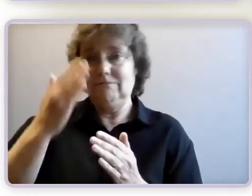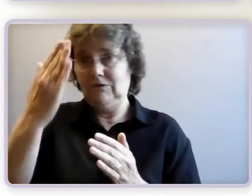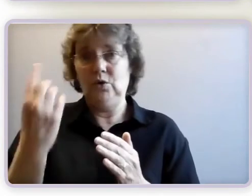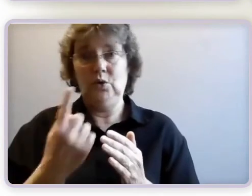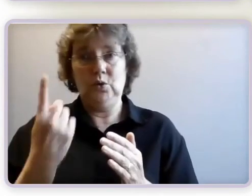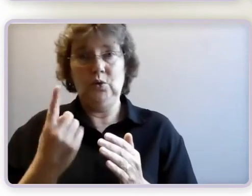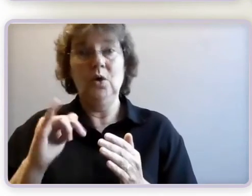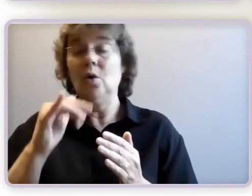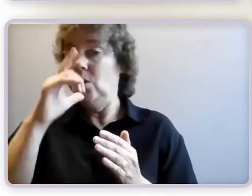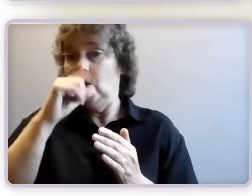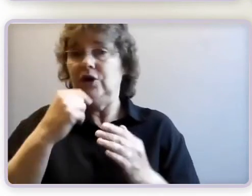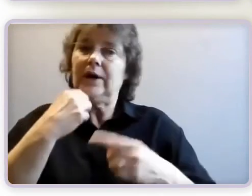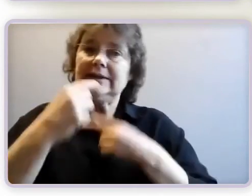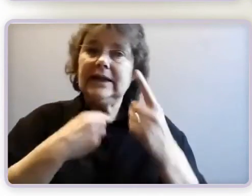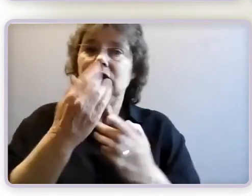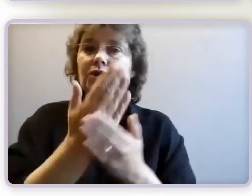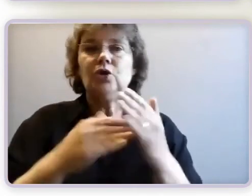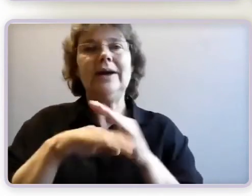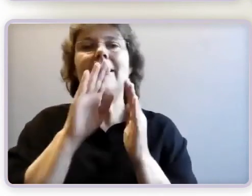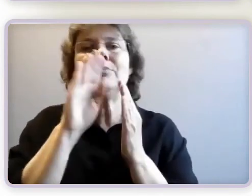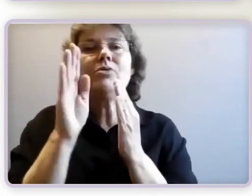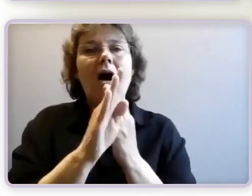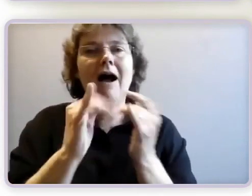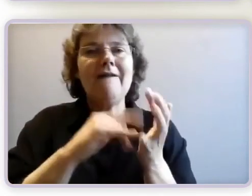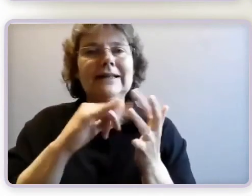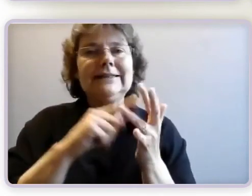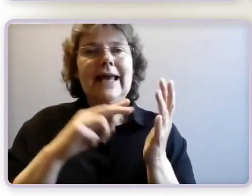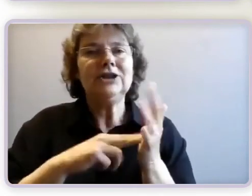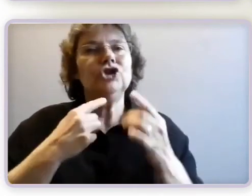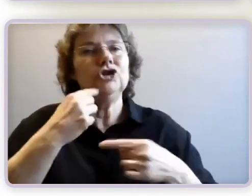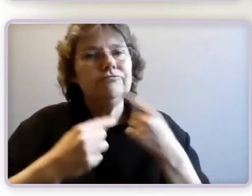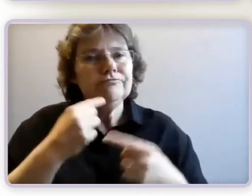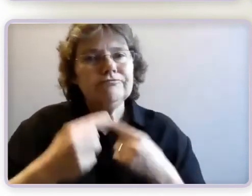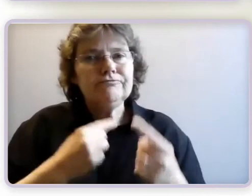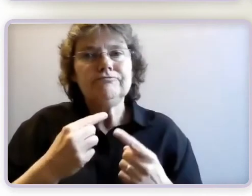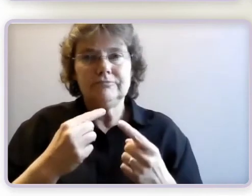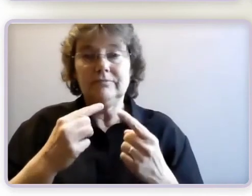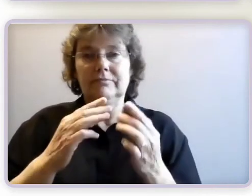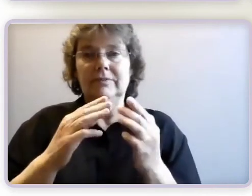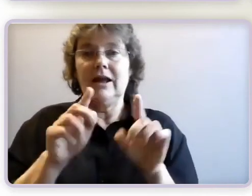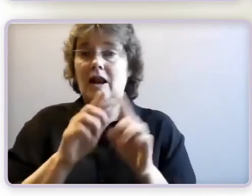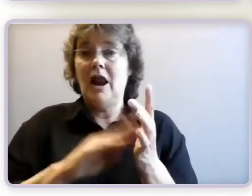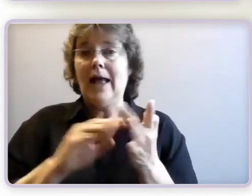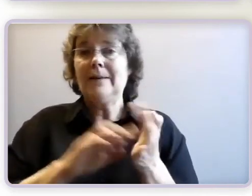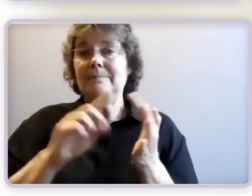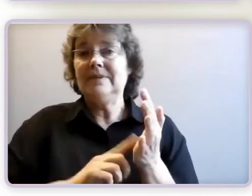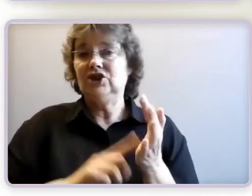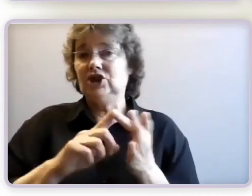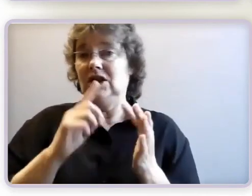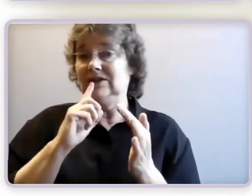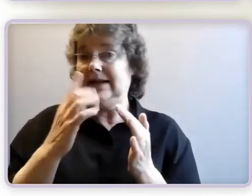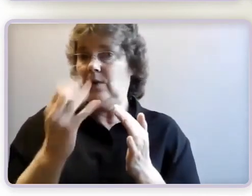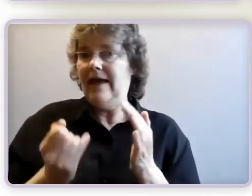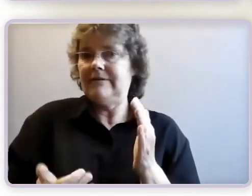Or, as Michelle mentioned, there are some extra protections if you go down the